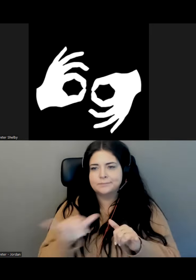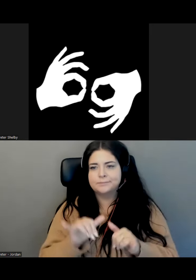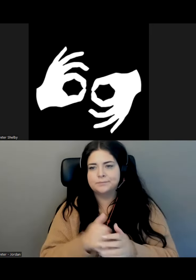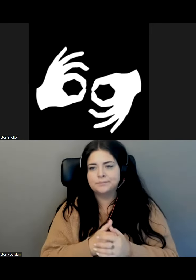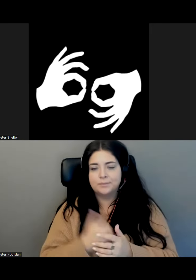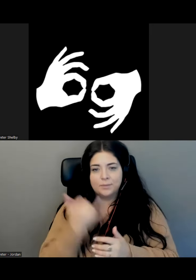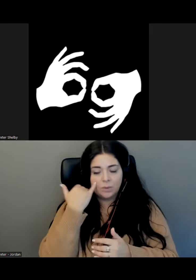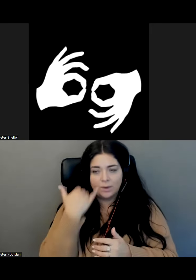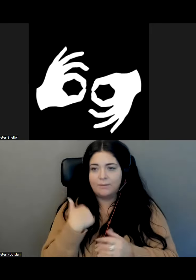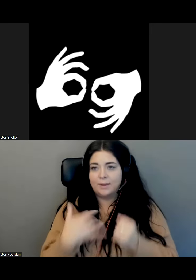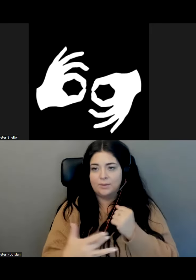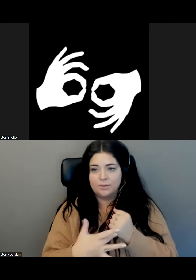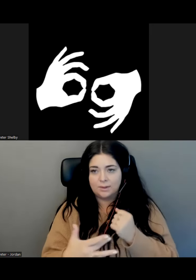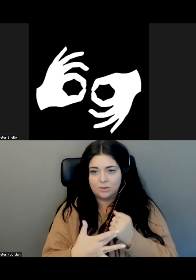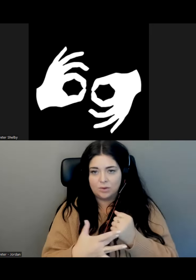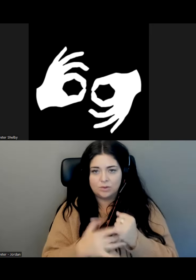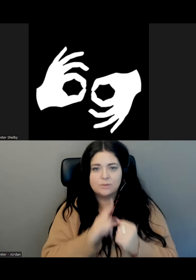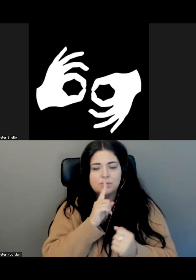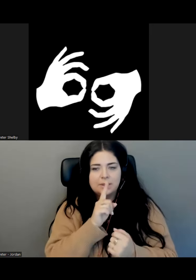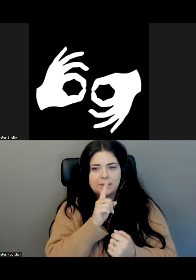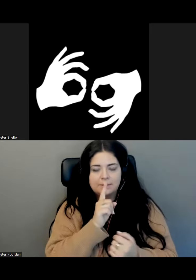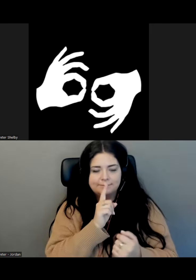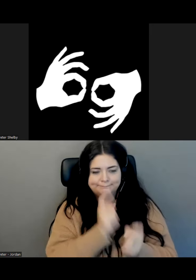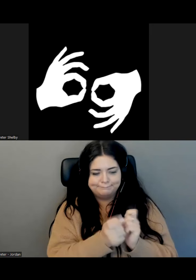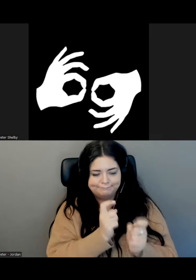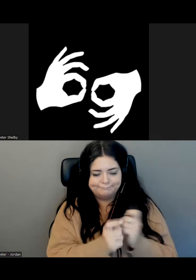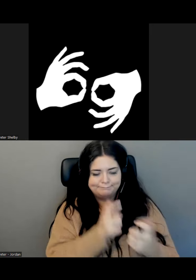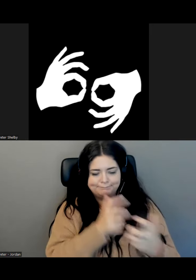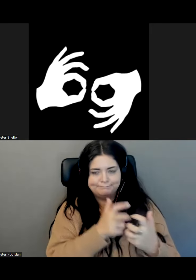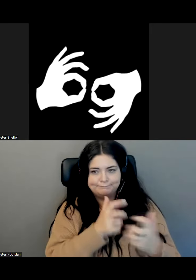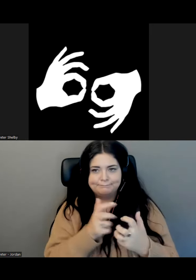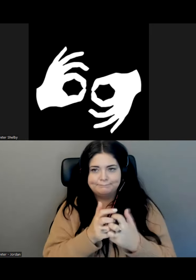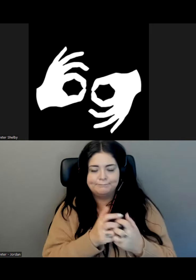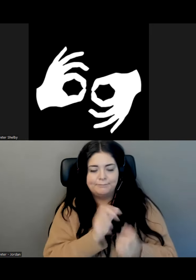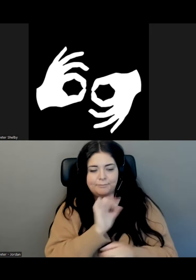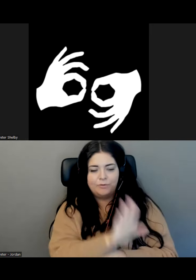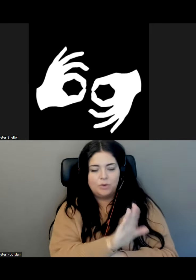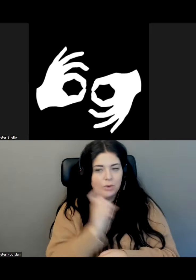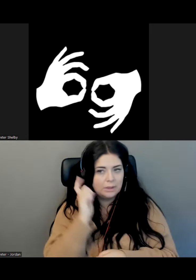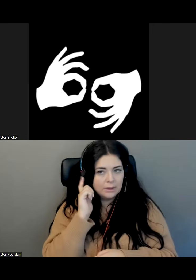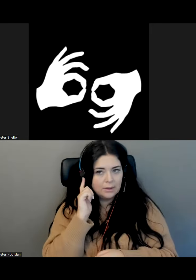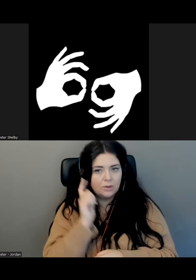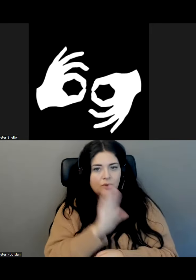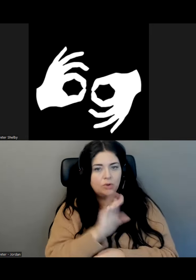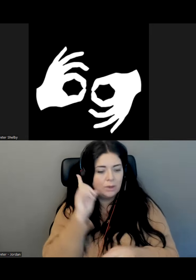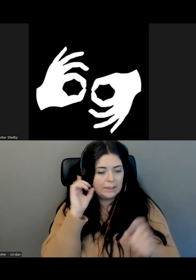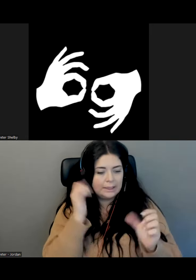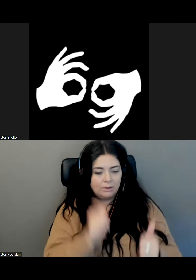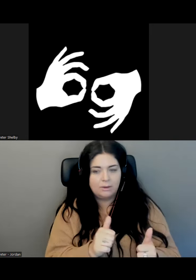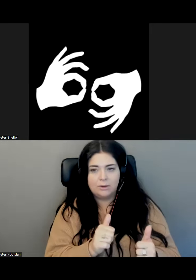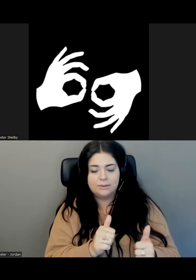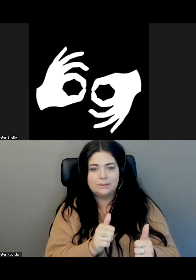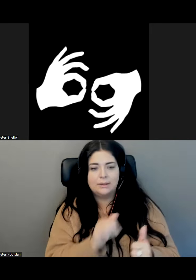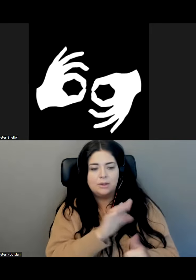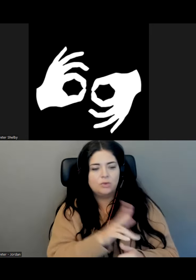and fine-tuned precisely for an individual's ear, hearing loss, and listening